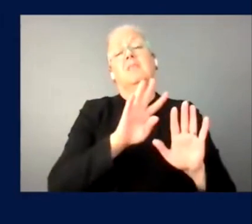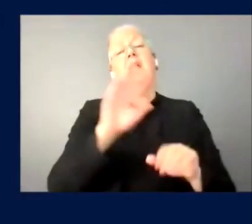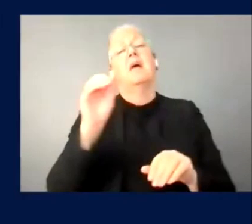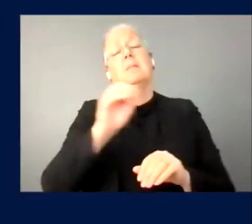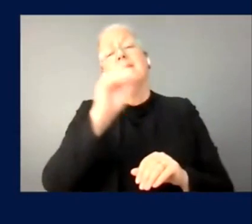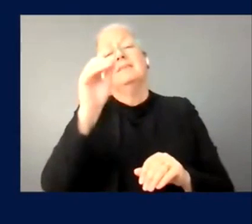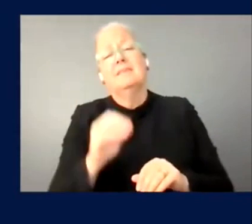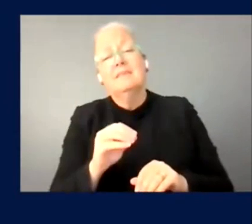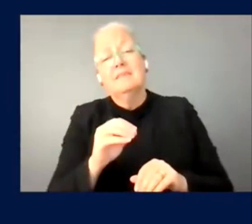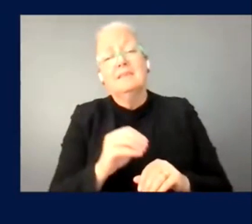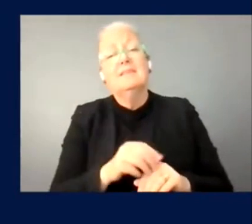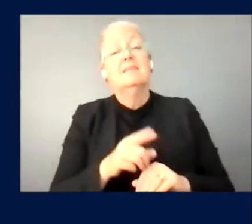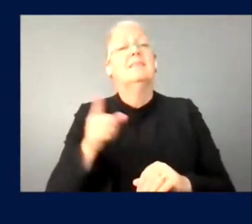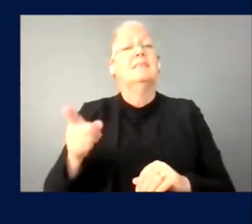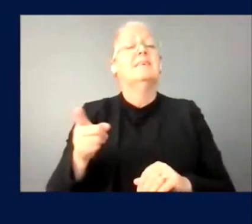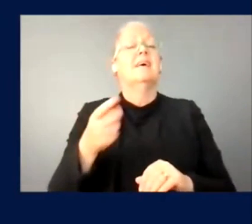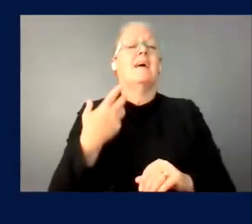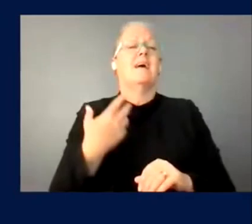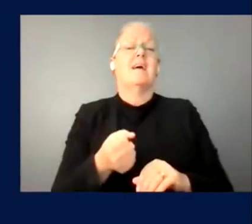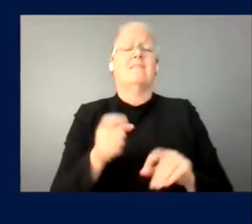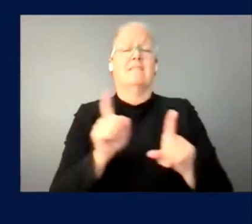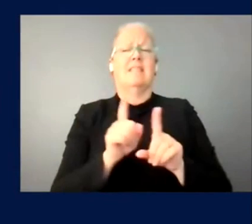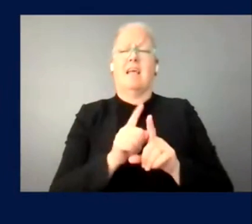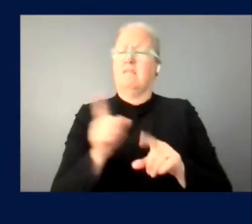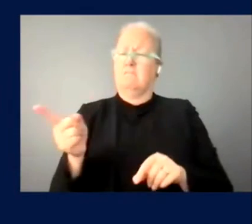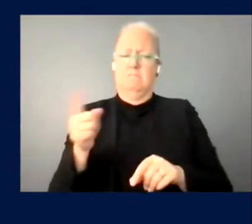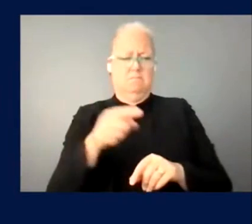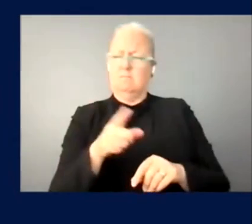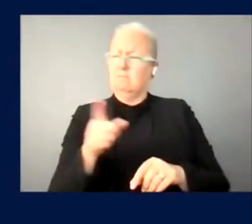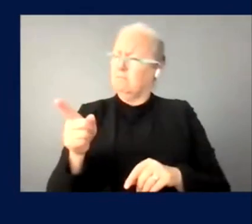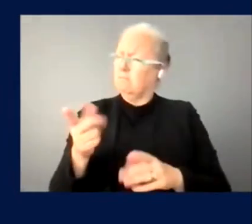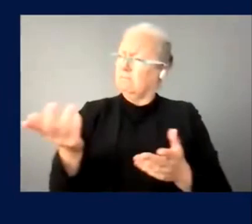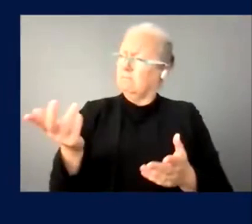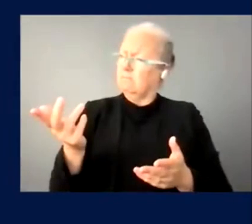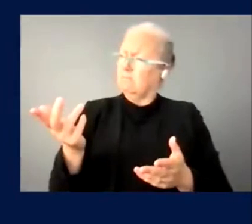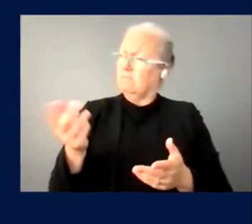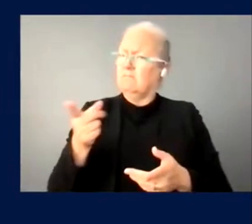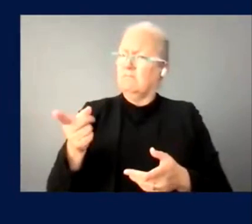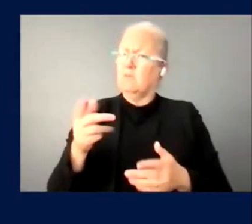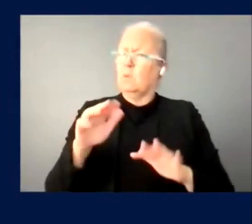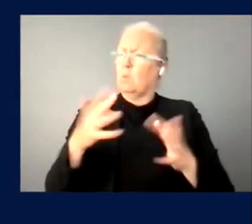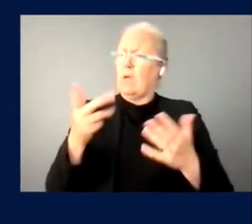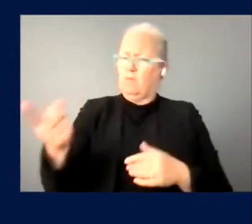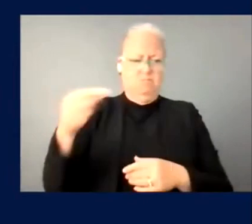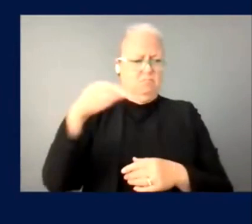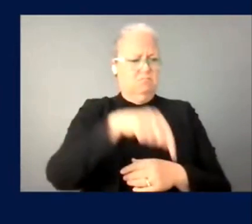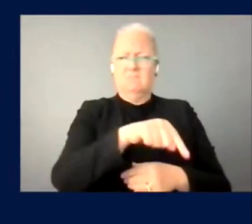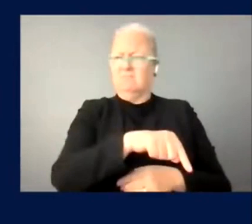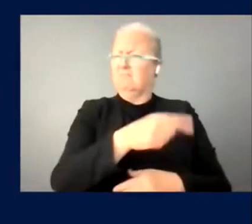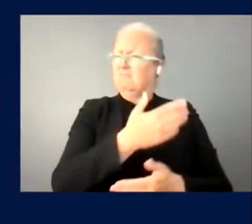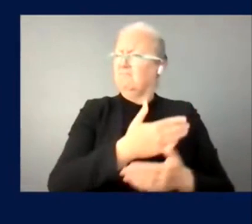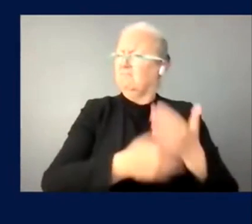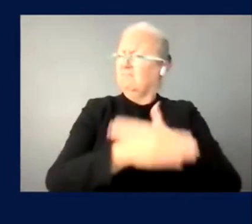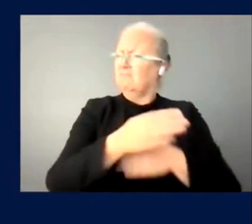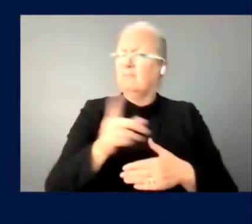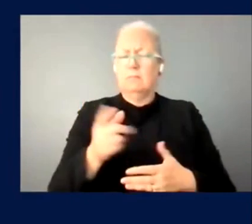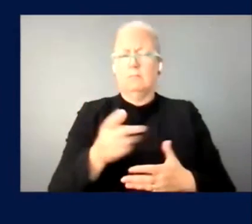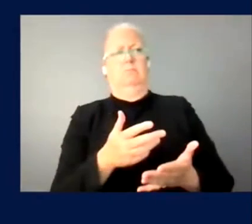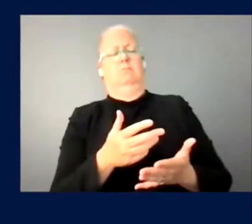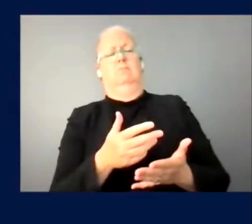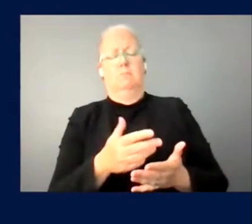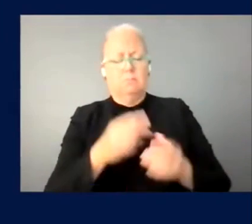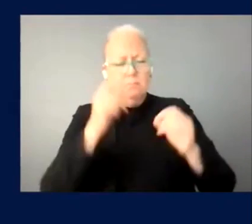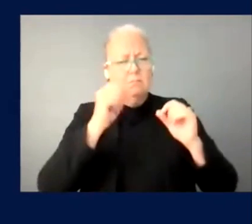services questioned, which is quite a shocking figure. And this could have come from other supporters, come